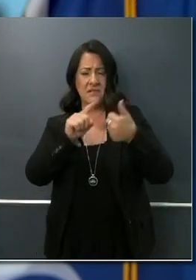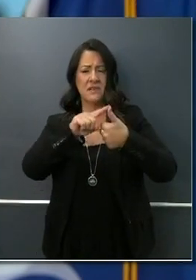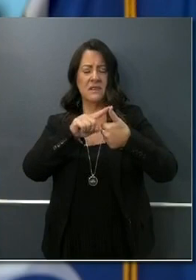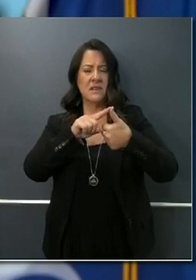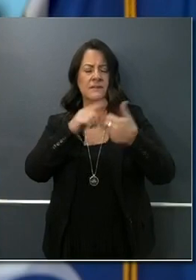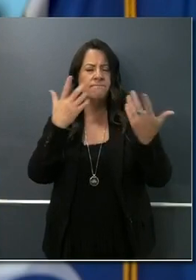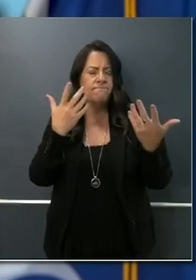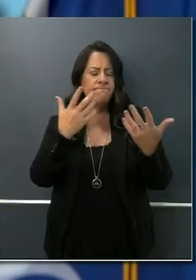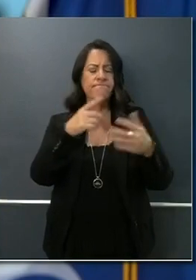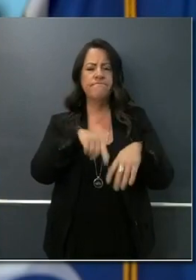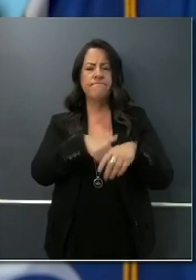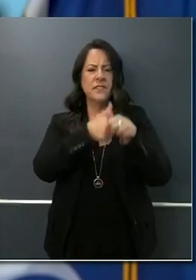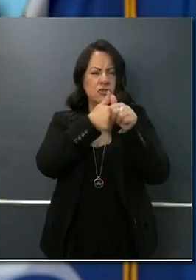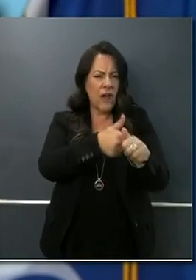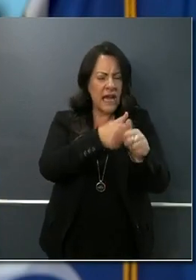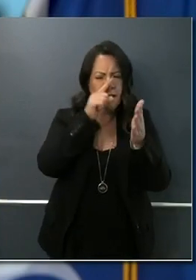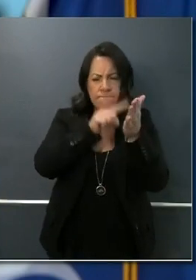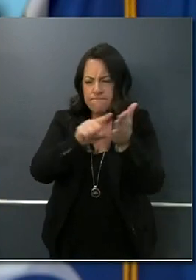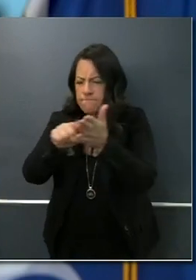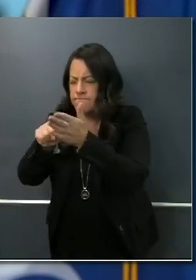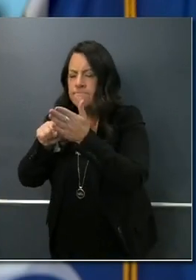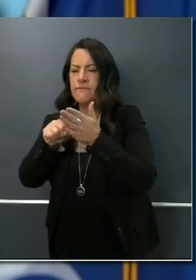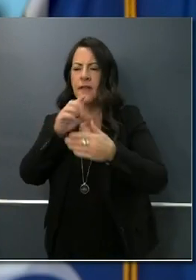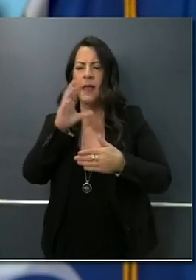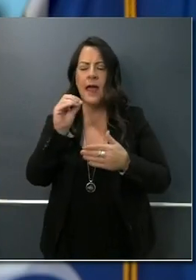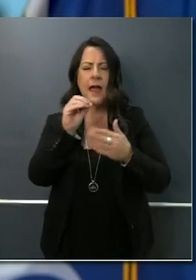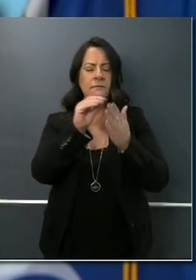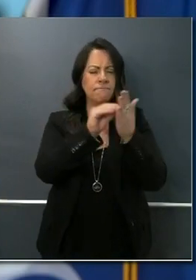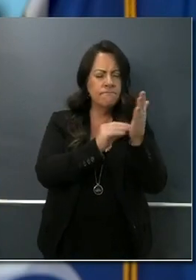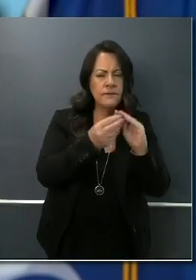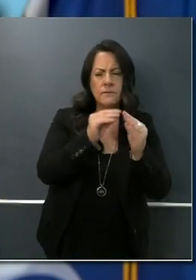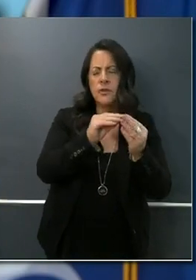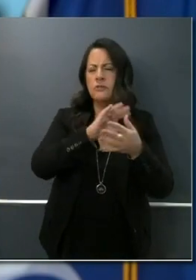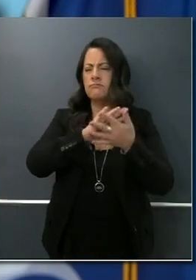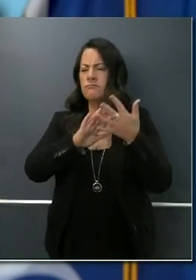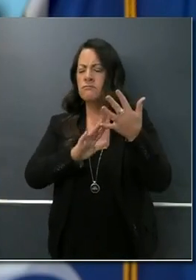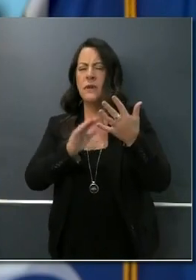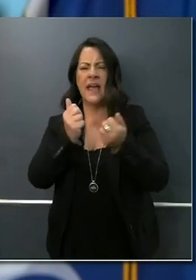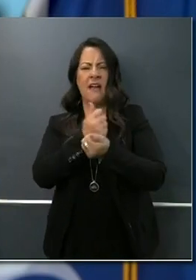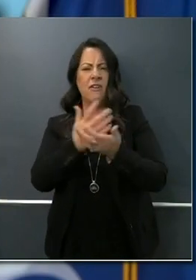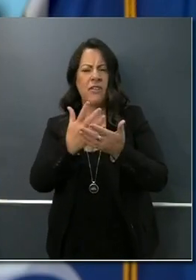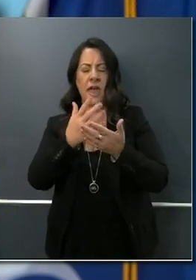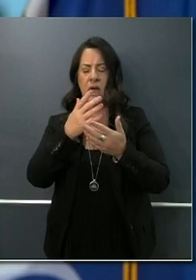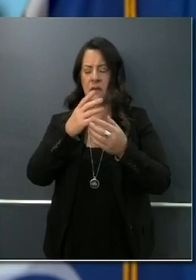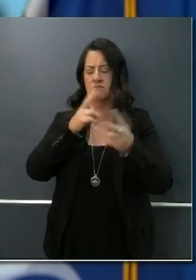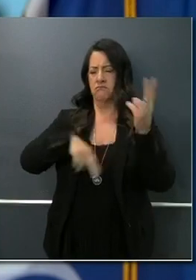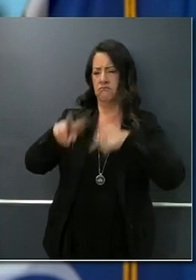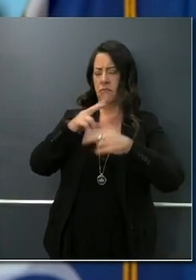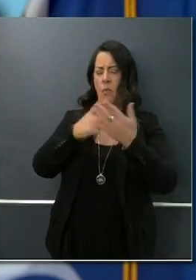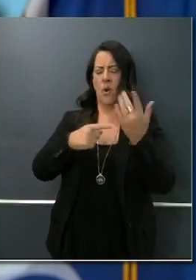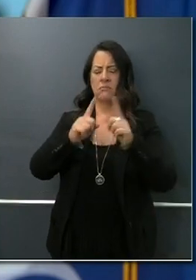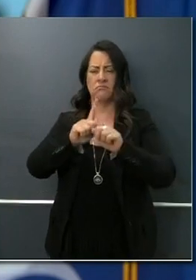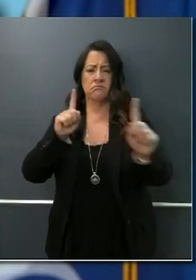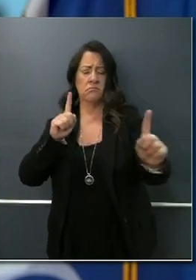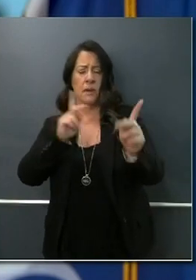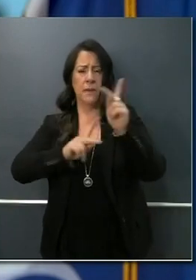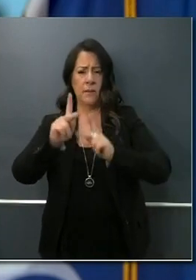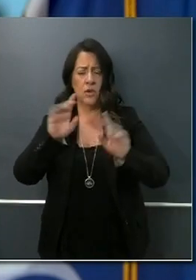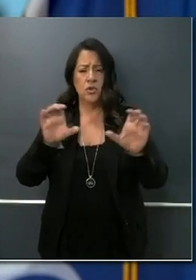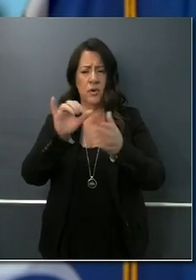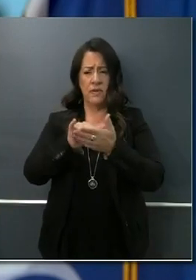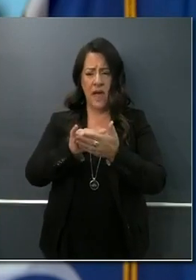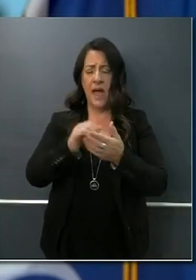on social isolation that is done with an economic justice framework and the issues